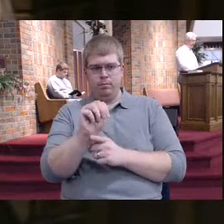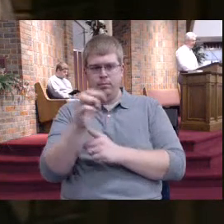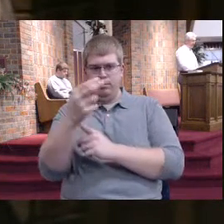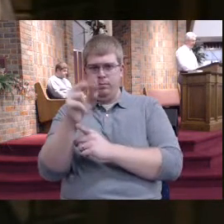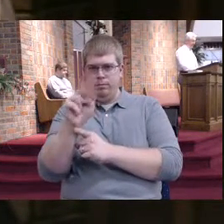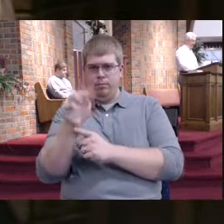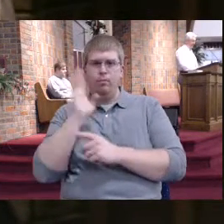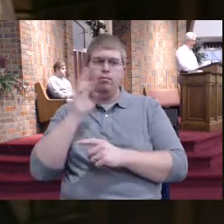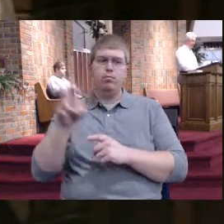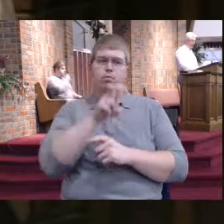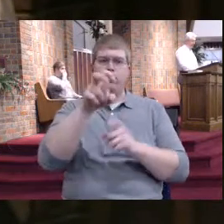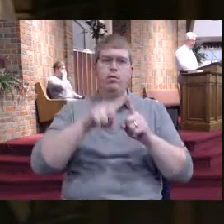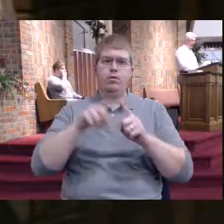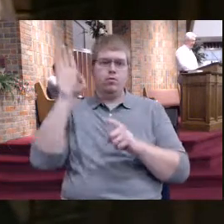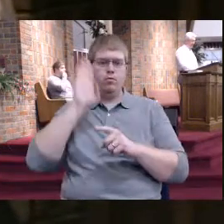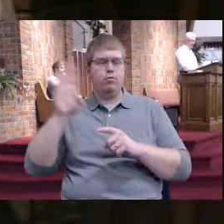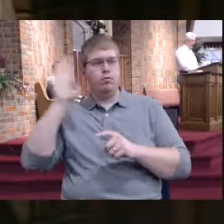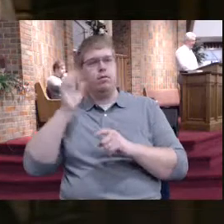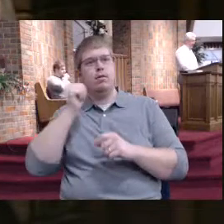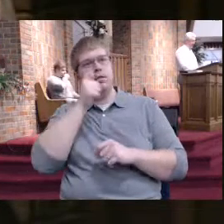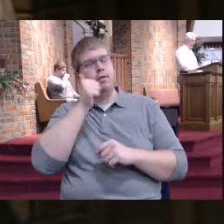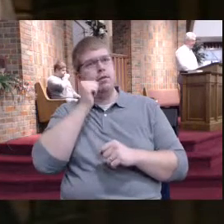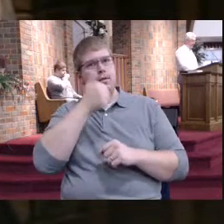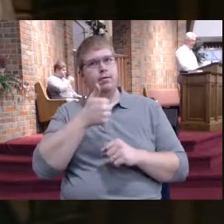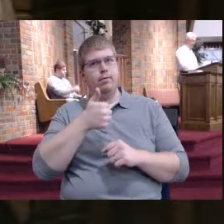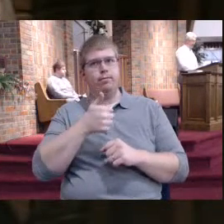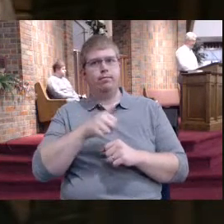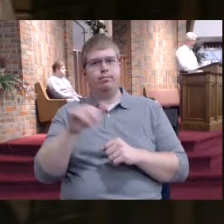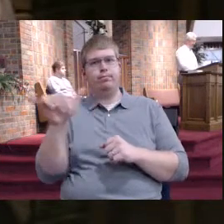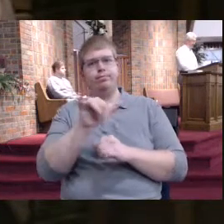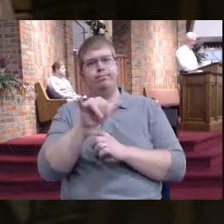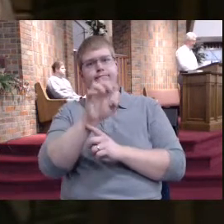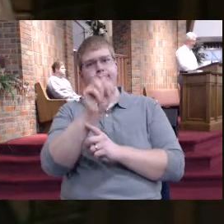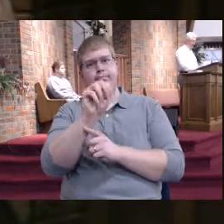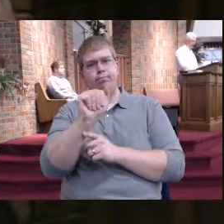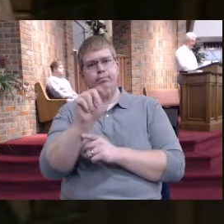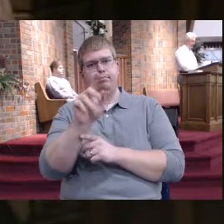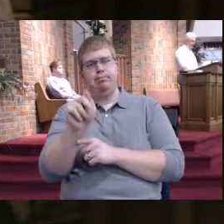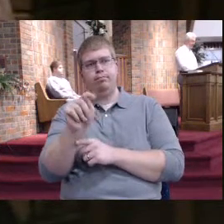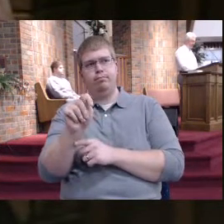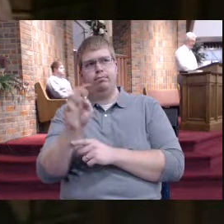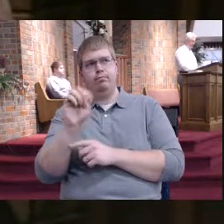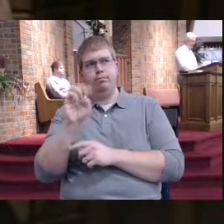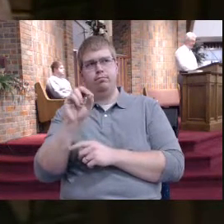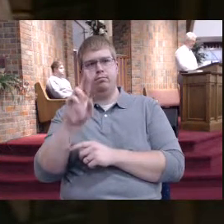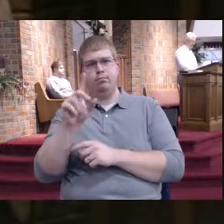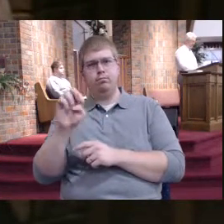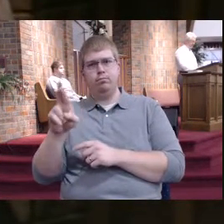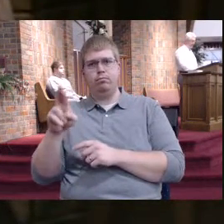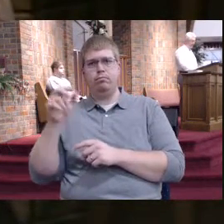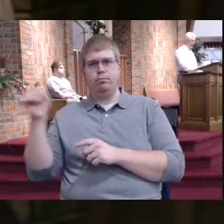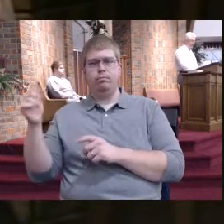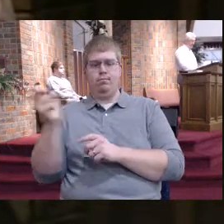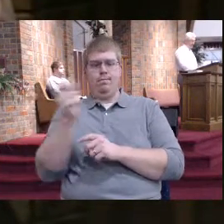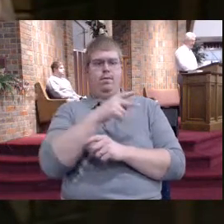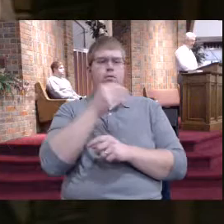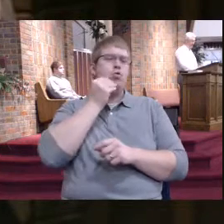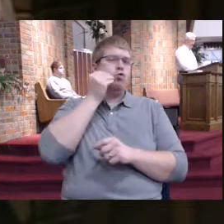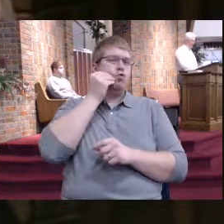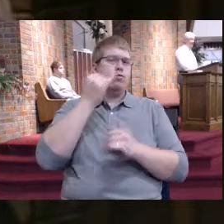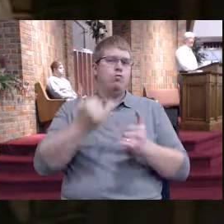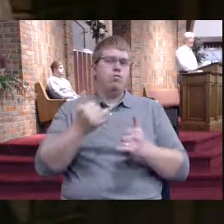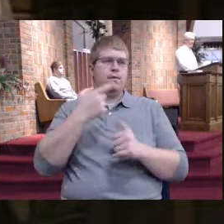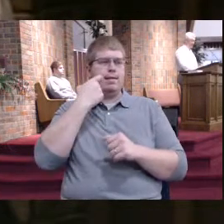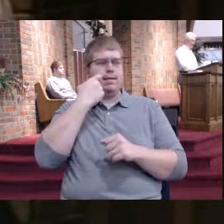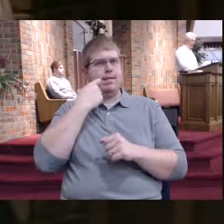let's keep him in our prayers. And Matt Holder, who is recovering at home after spending several days in the hospital. And